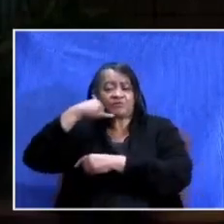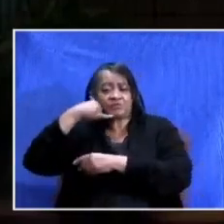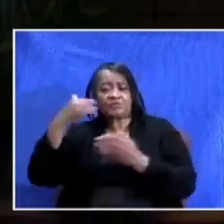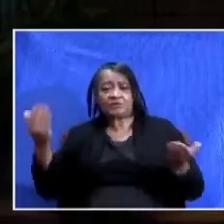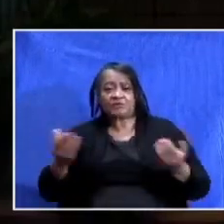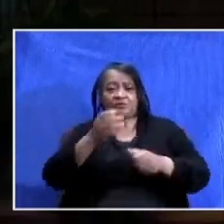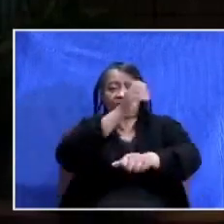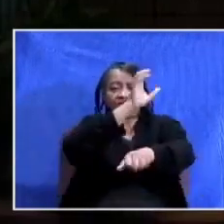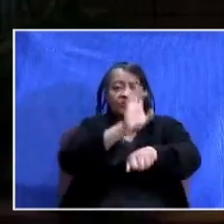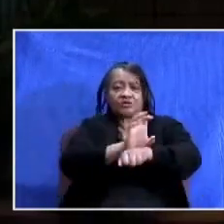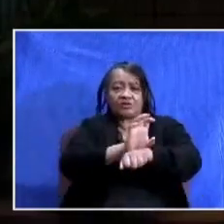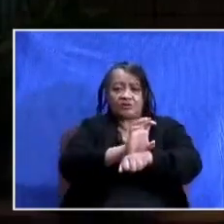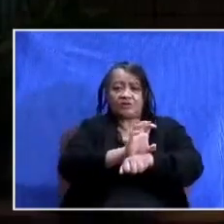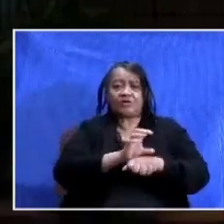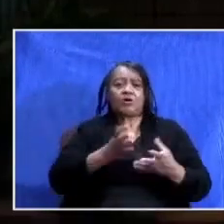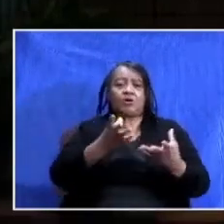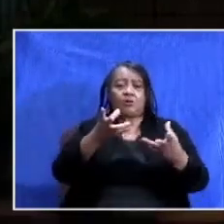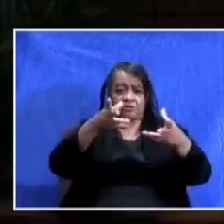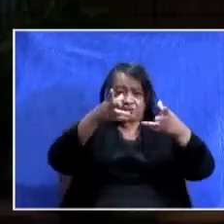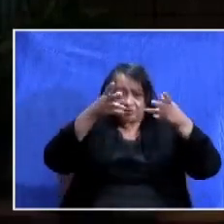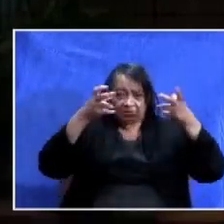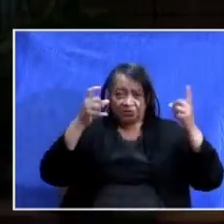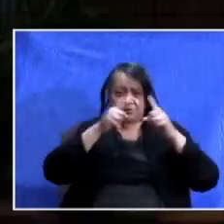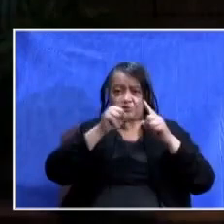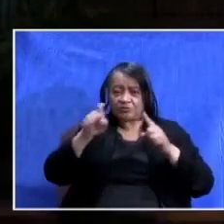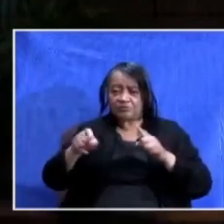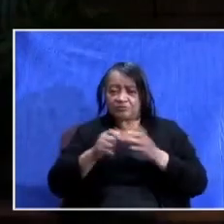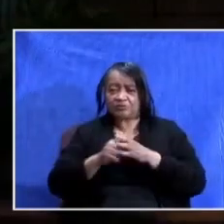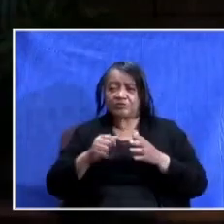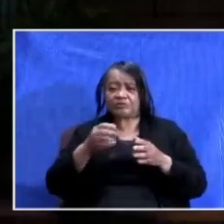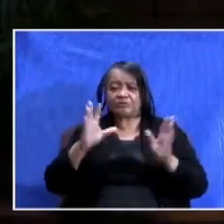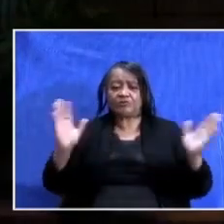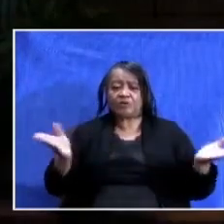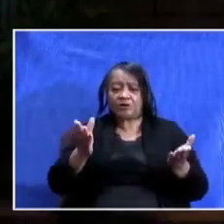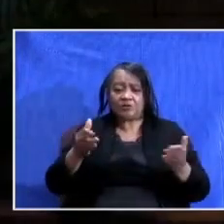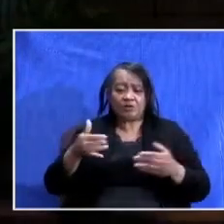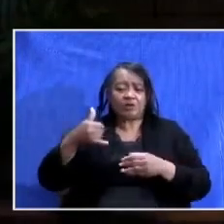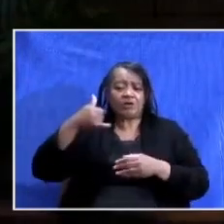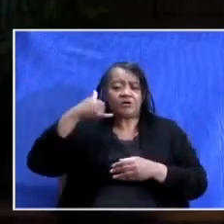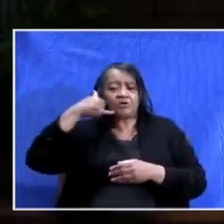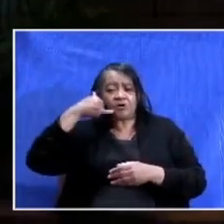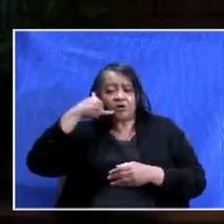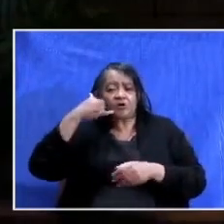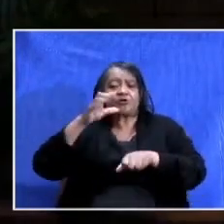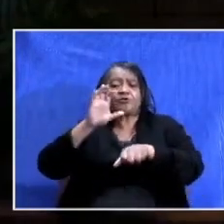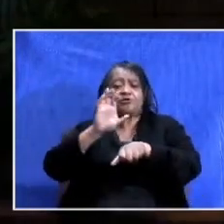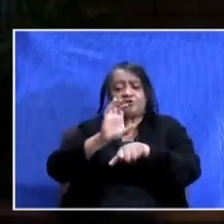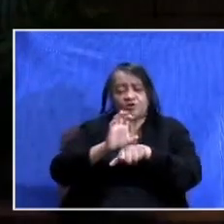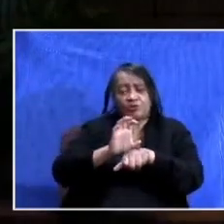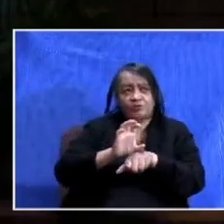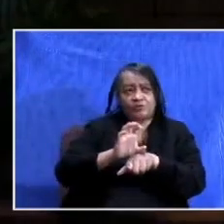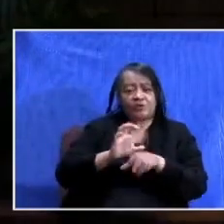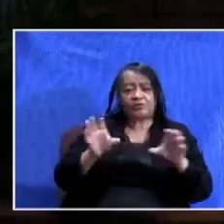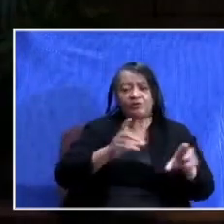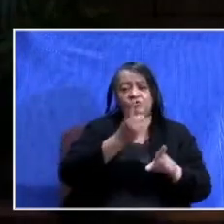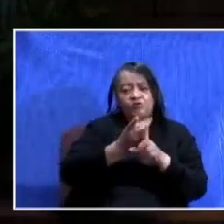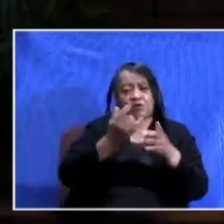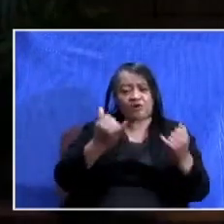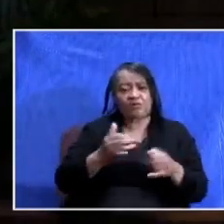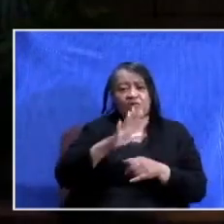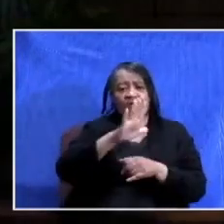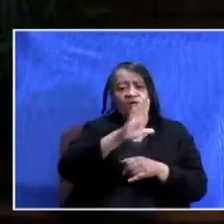at St. Stephen Church that wants to hear from you. And I want to encourage you right now to call the number. Do it right